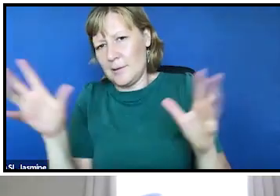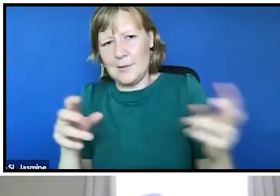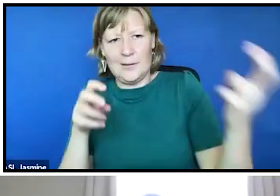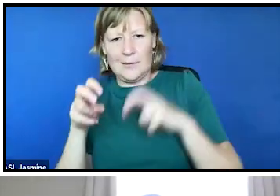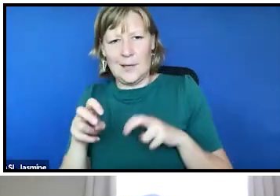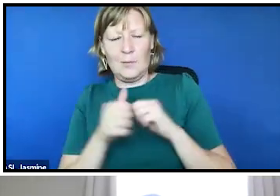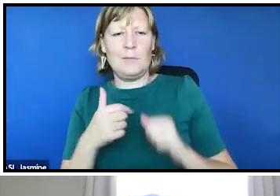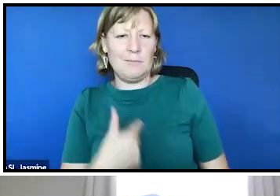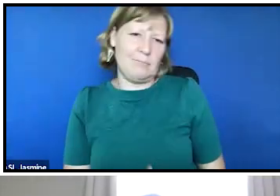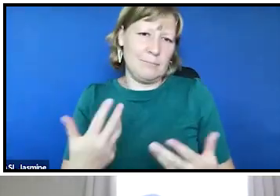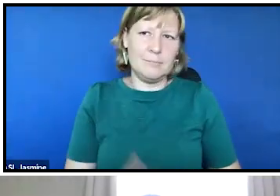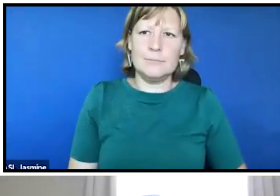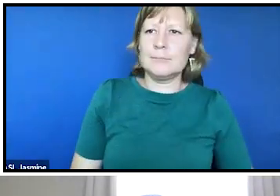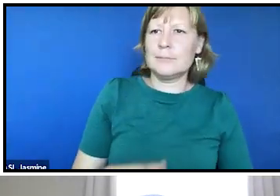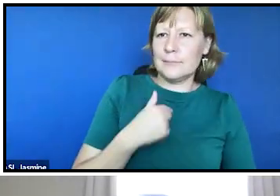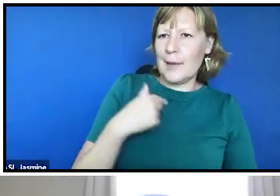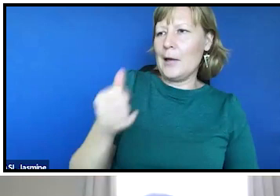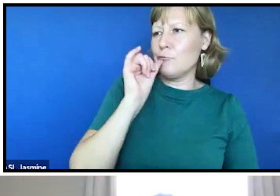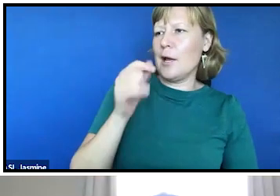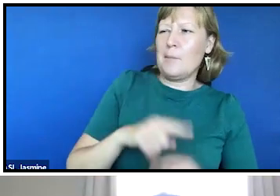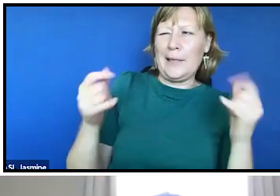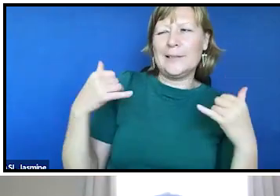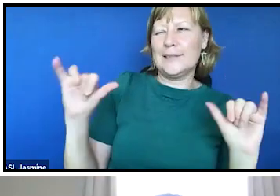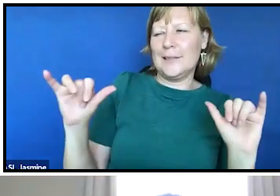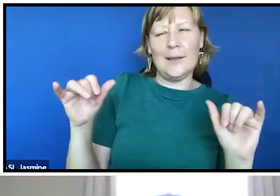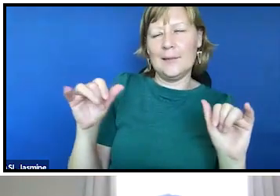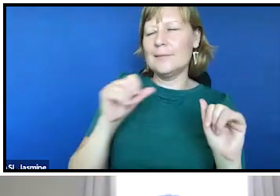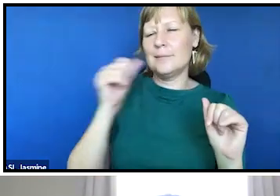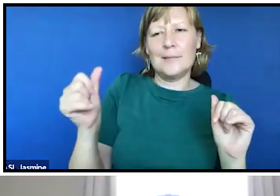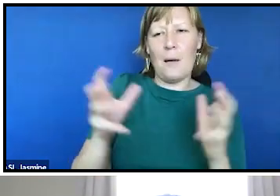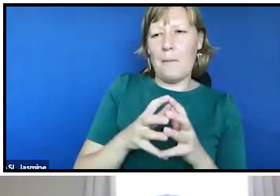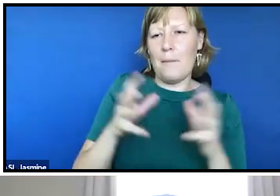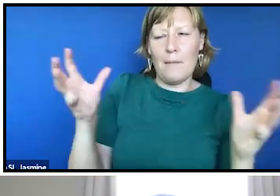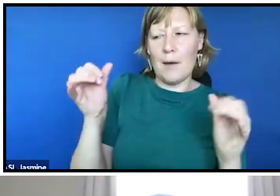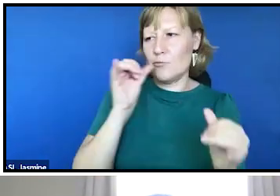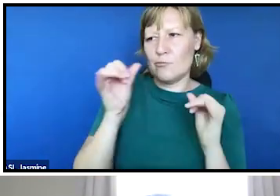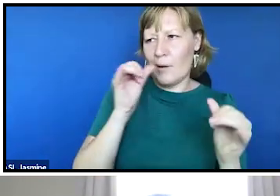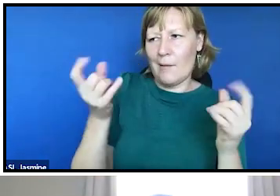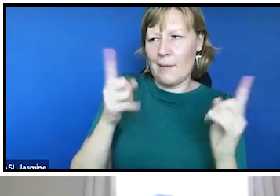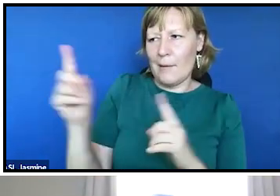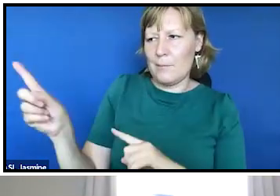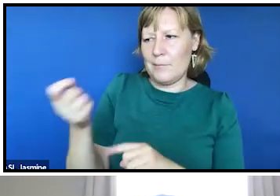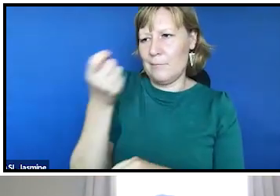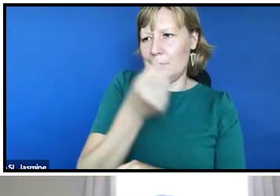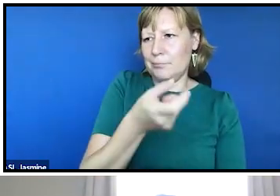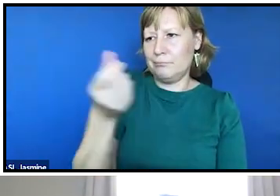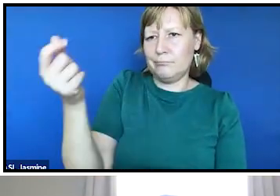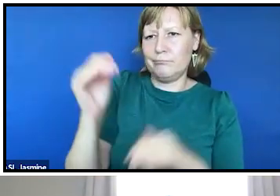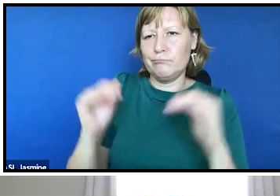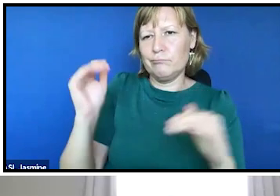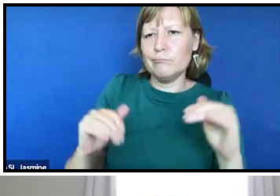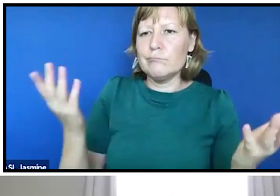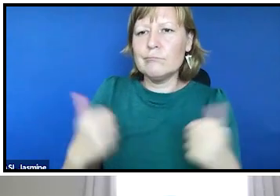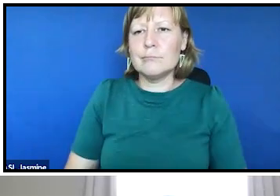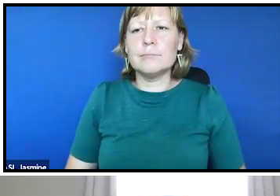I do, but there's still not a lot of drinking going on there. There's still We have fake beer. So there's more questions in the